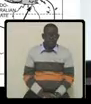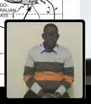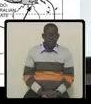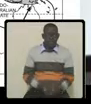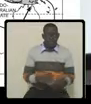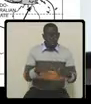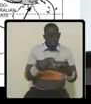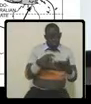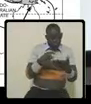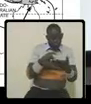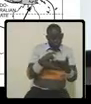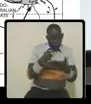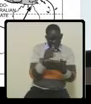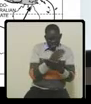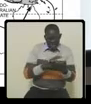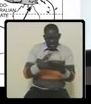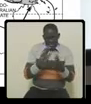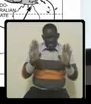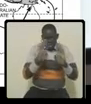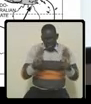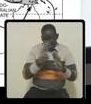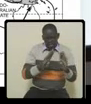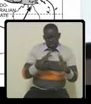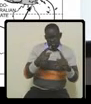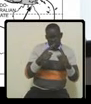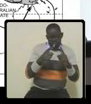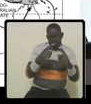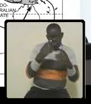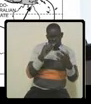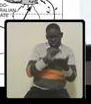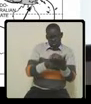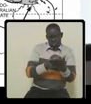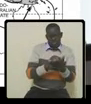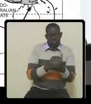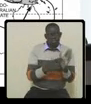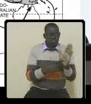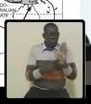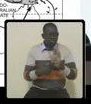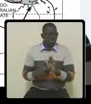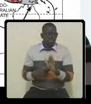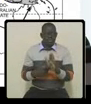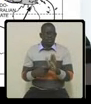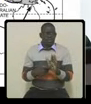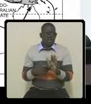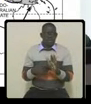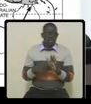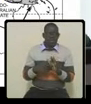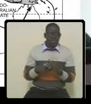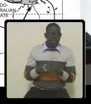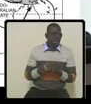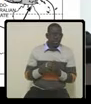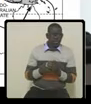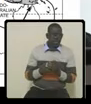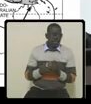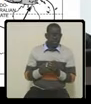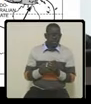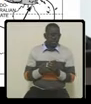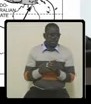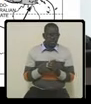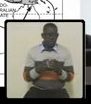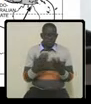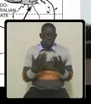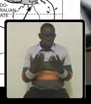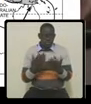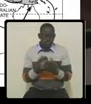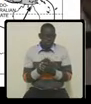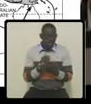The shaded areas on the map illustrate the distribution of some major fold mountains. Where do you see